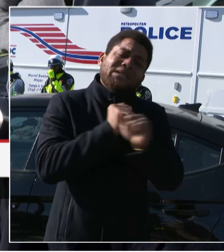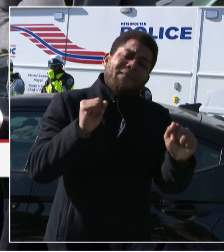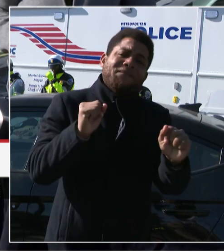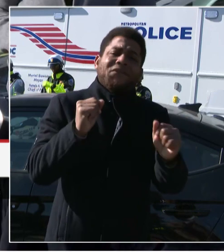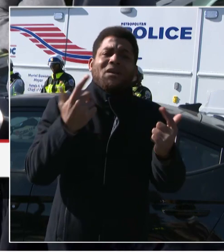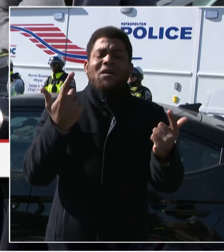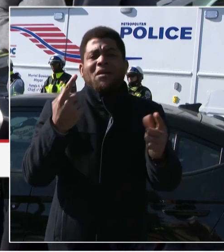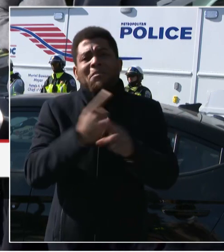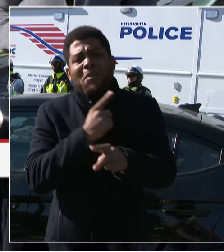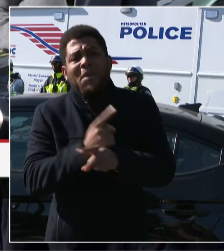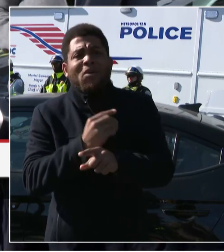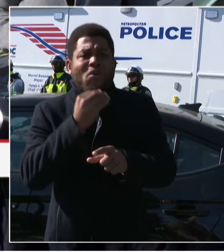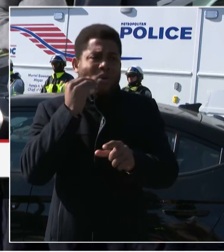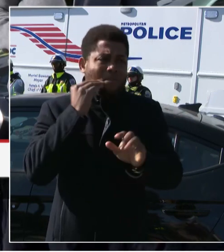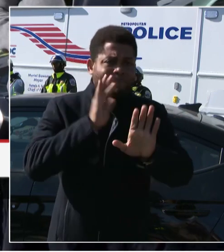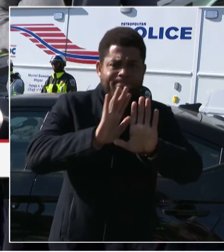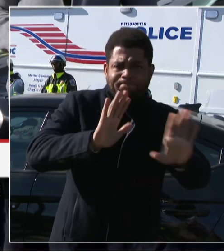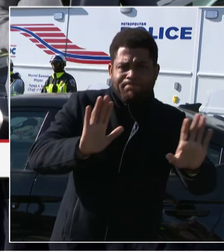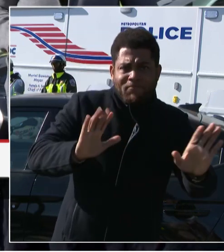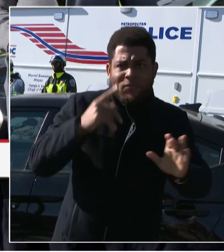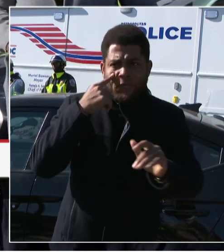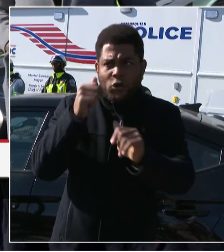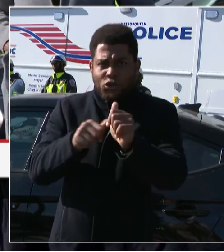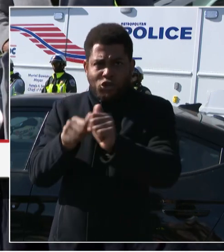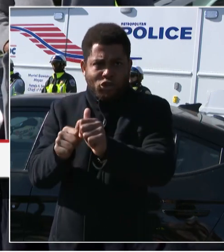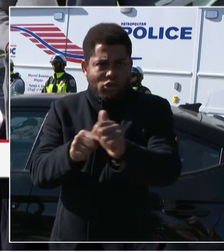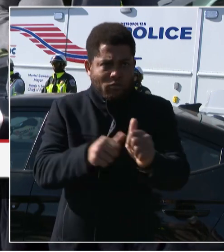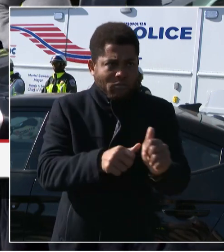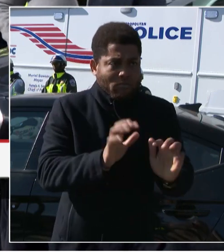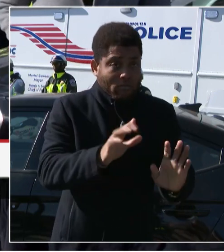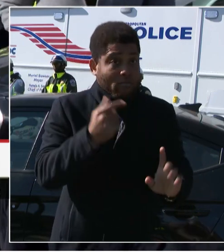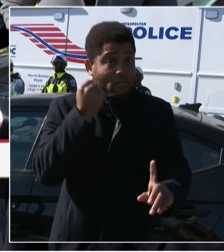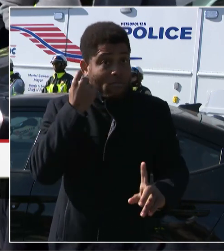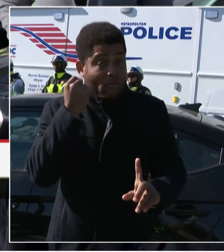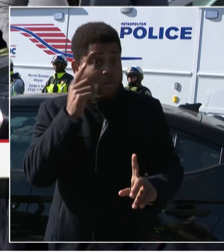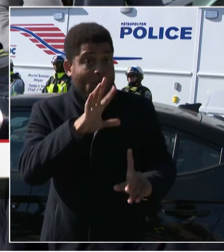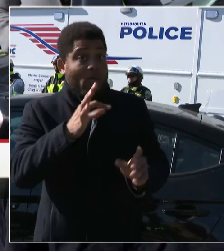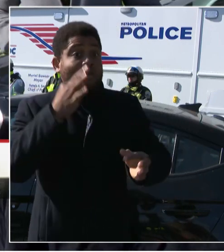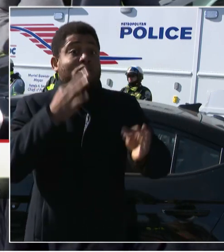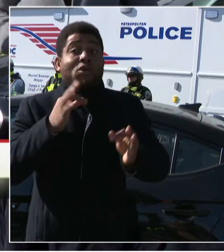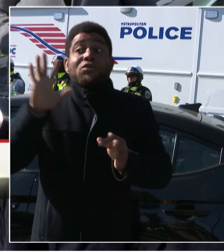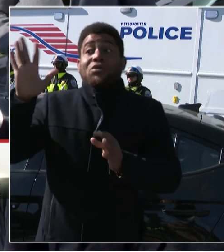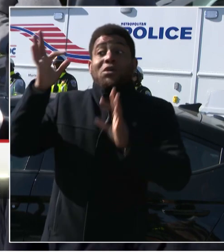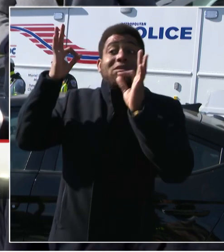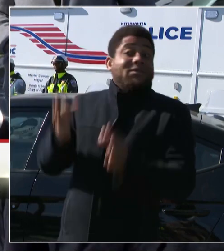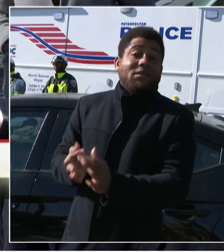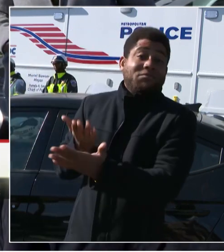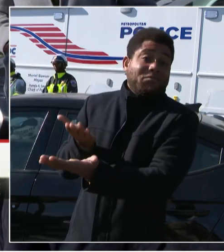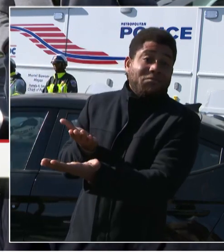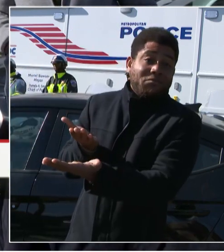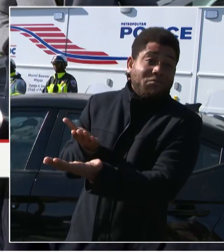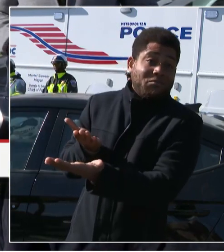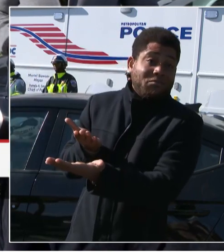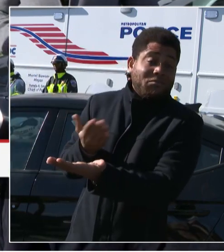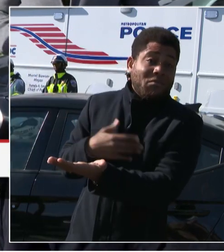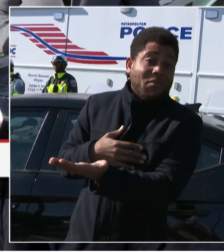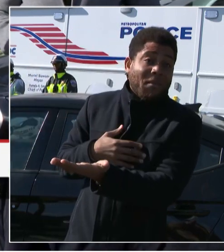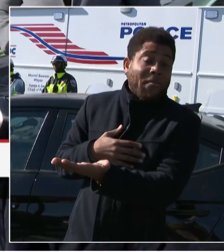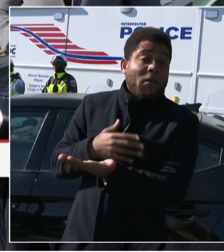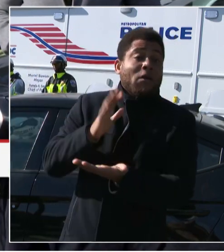note that we always say this, there's different populations at the YSC. Committed youth at DURS can move into